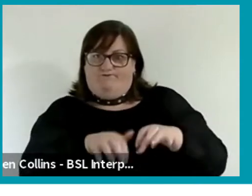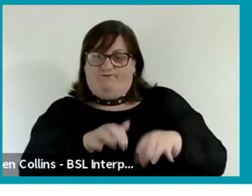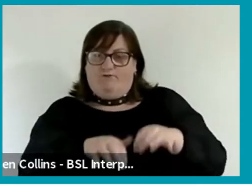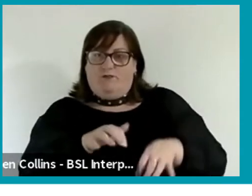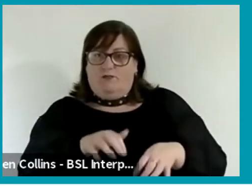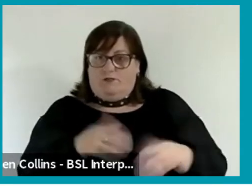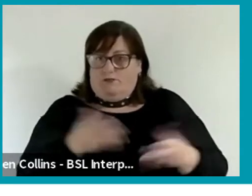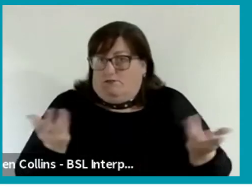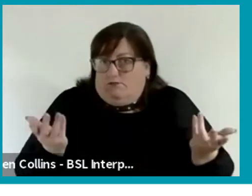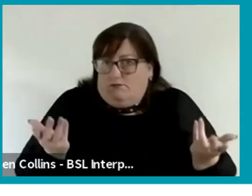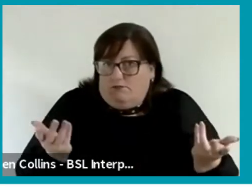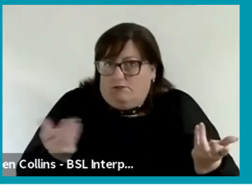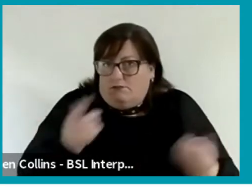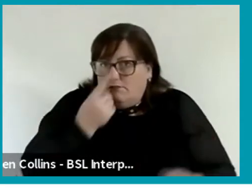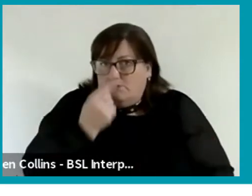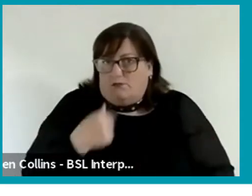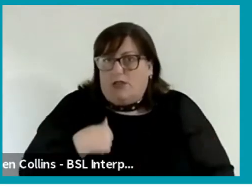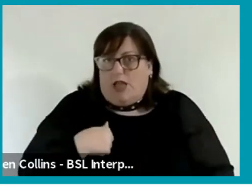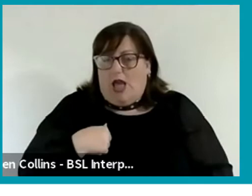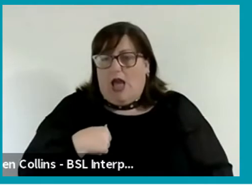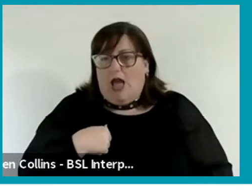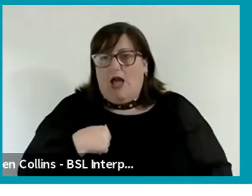approach is, there is no one